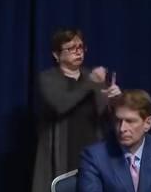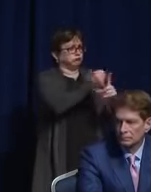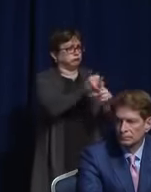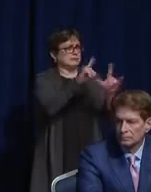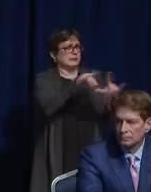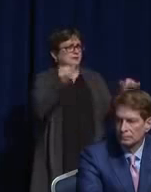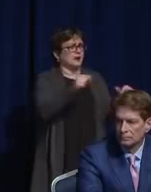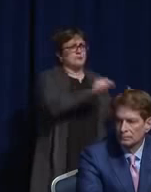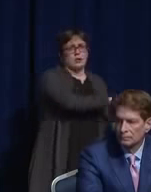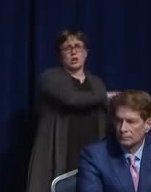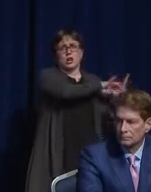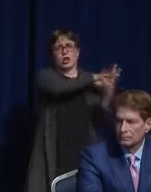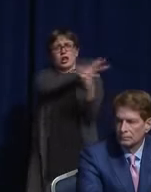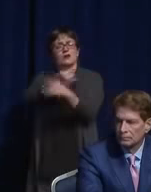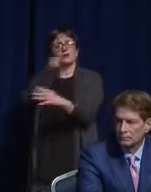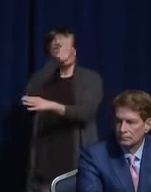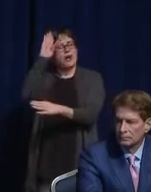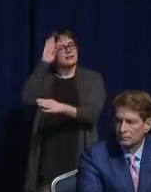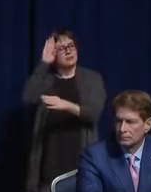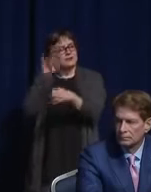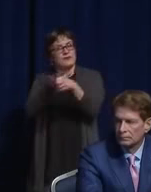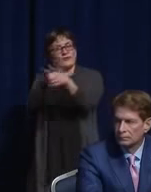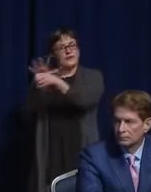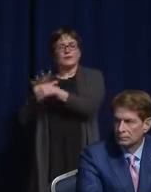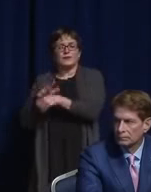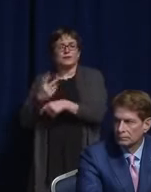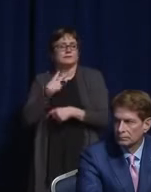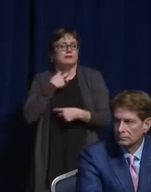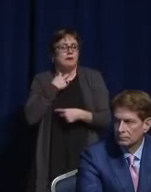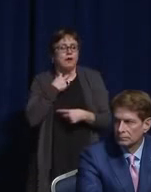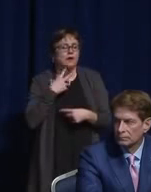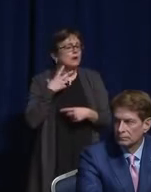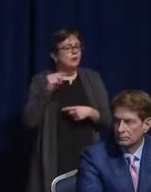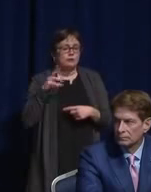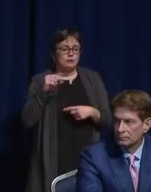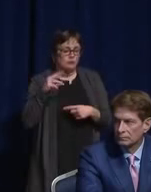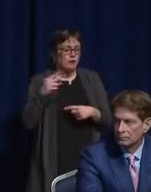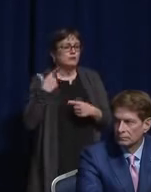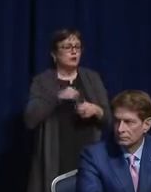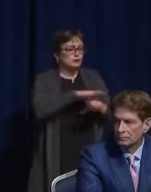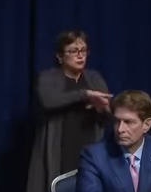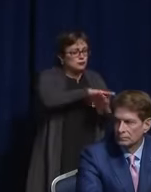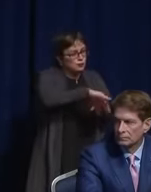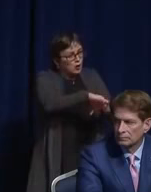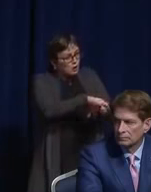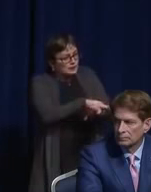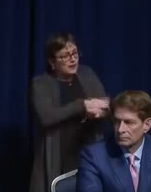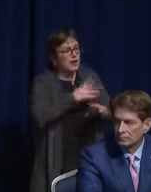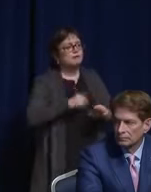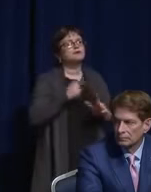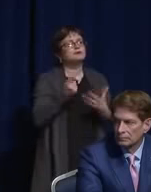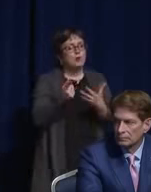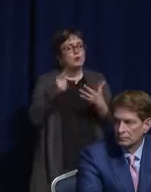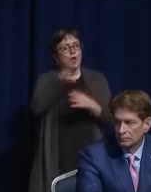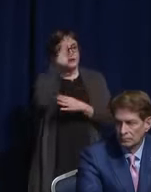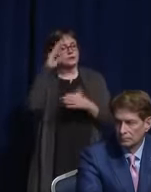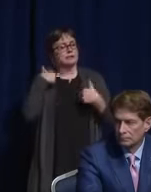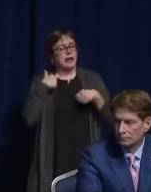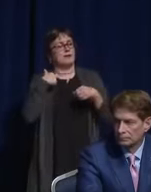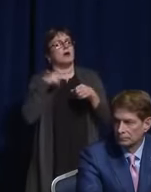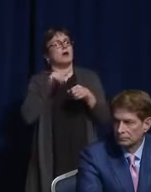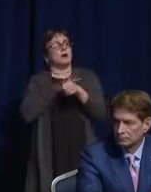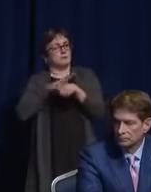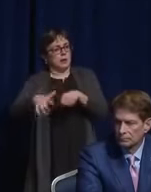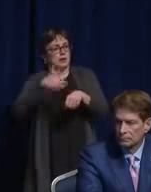result. And by the way, by the insurance policy, as we're doing with the Army Corps of Engineers, expand our capacity